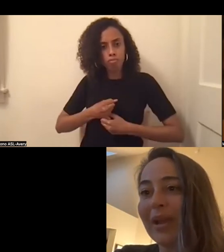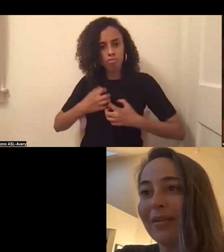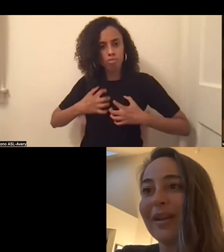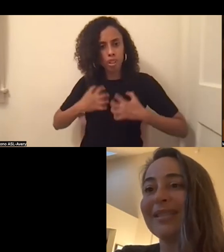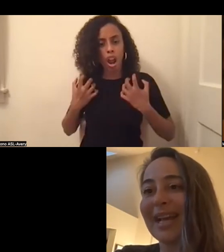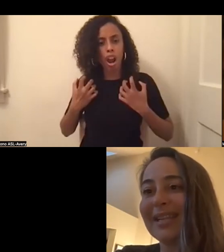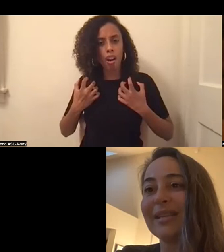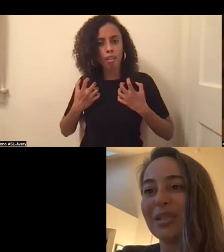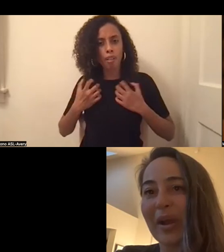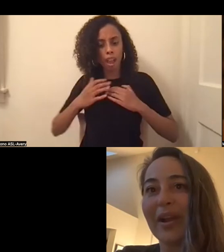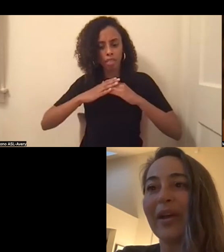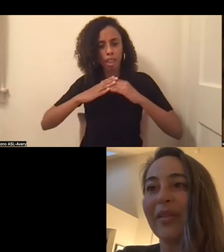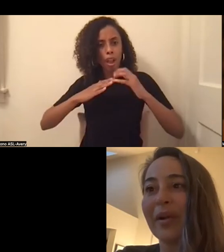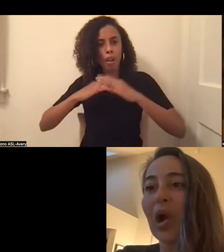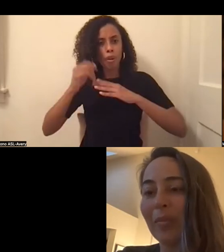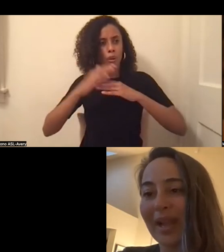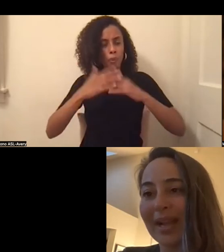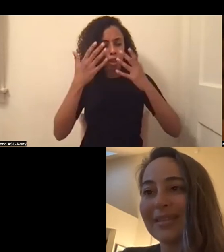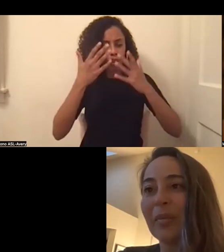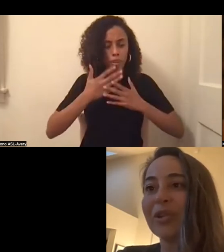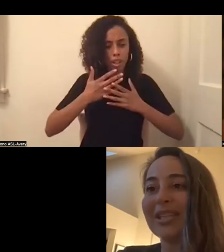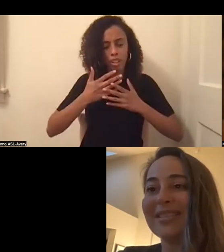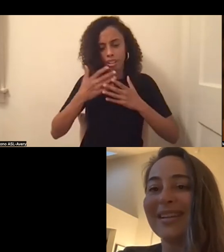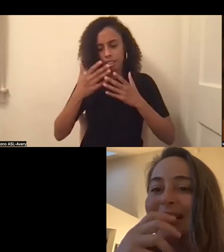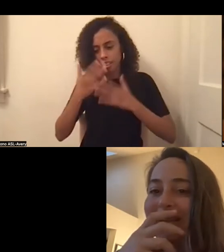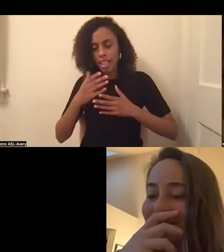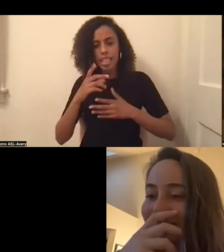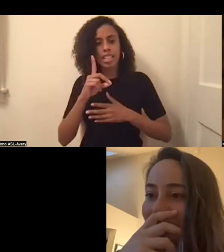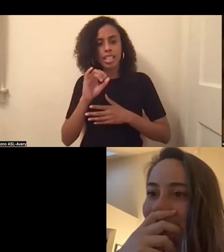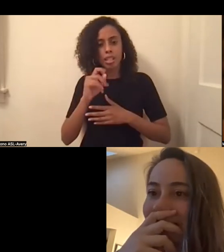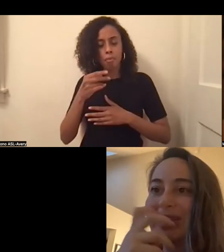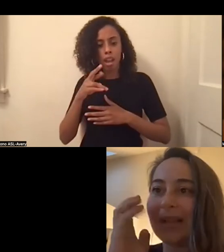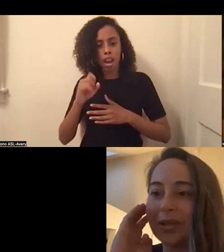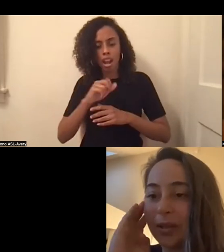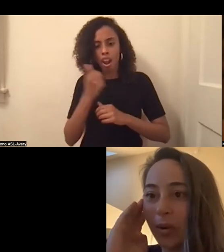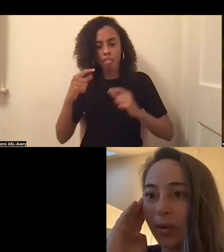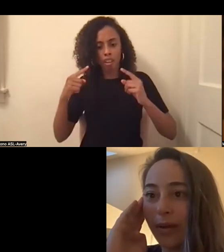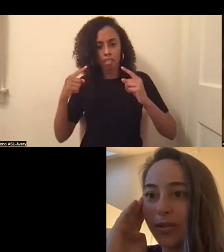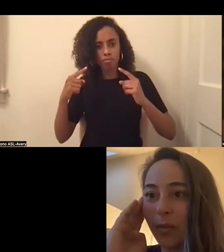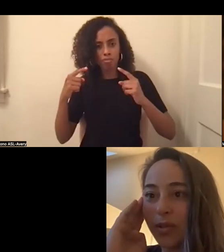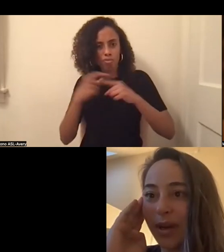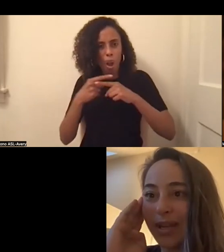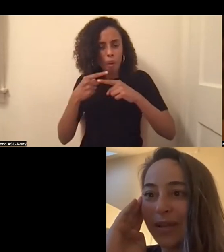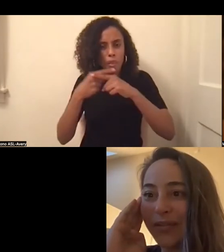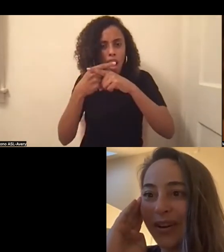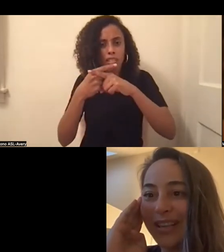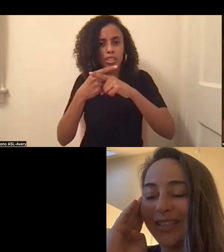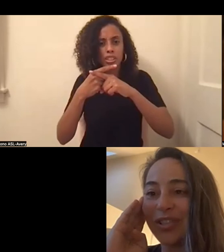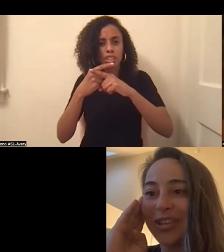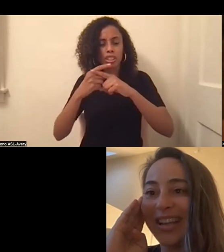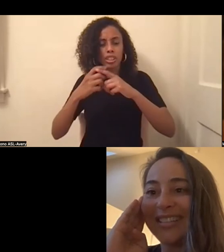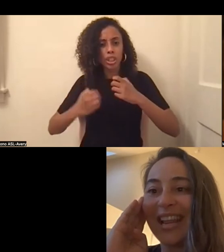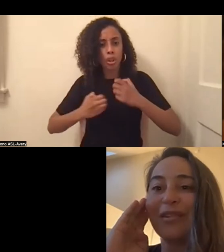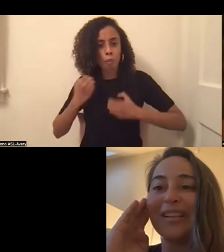with grief and sadness and despair and other complex emotions. So my challenge as someone who loves her and wants to create space for her